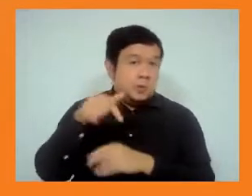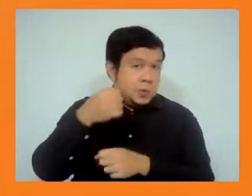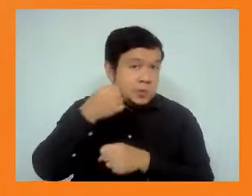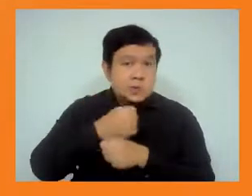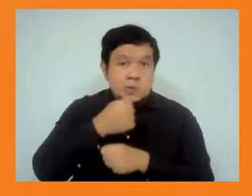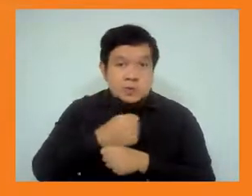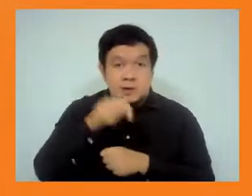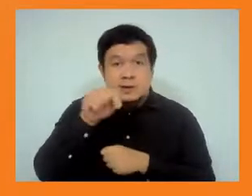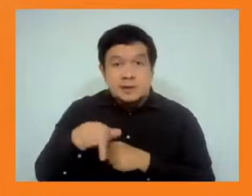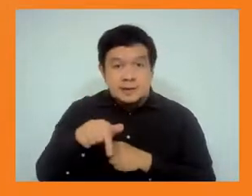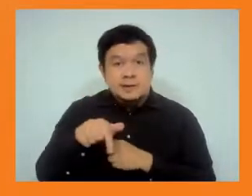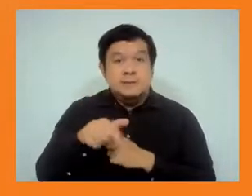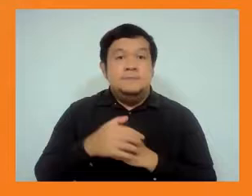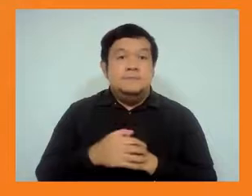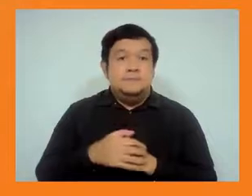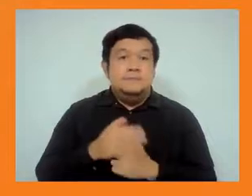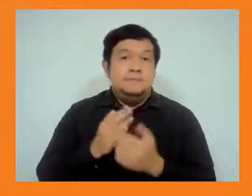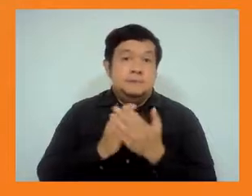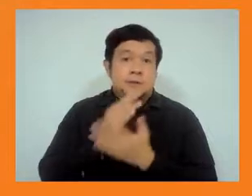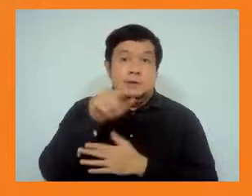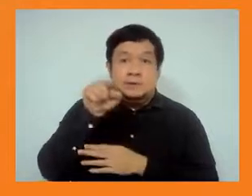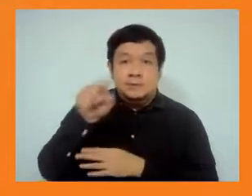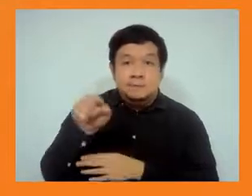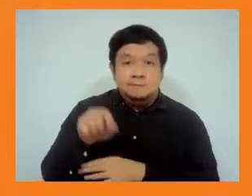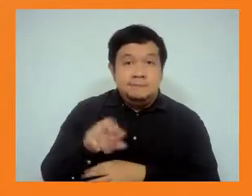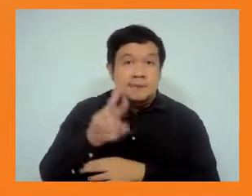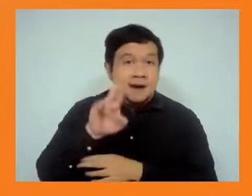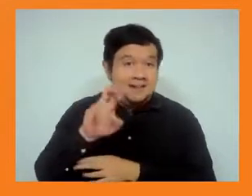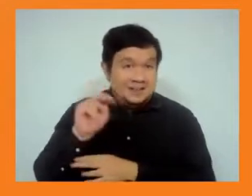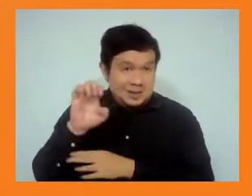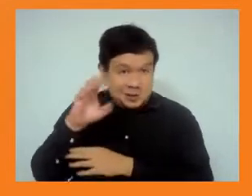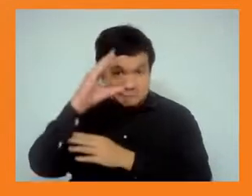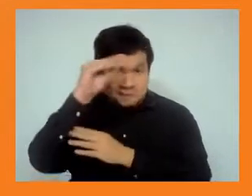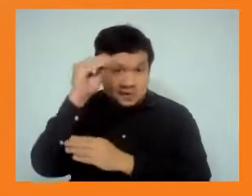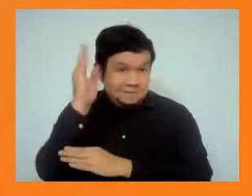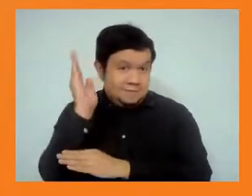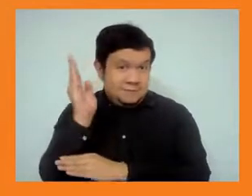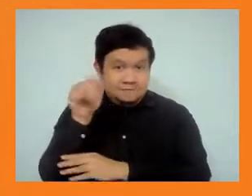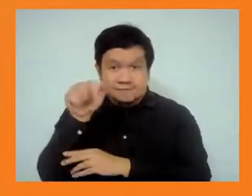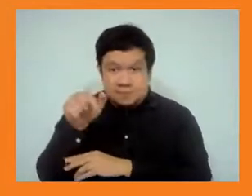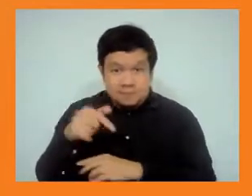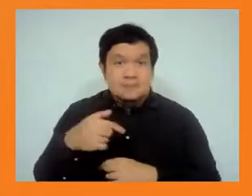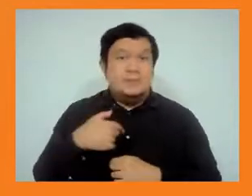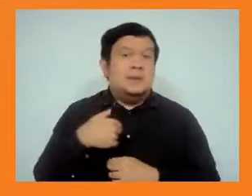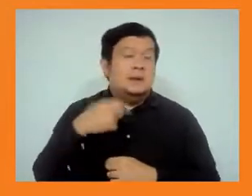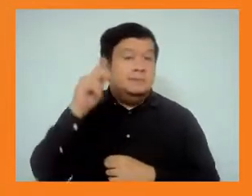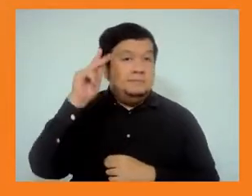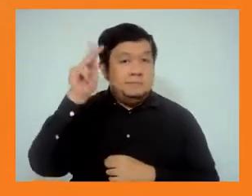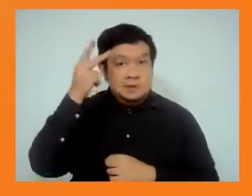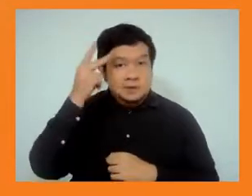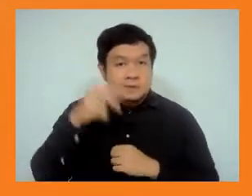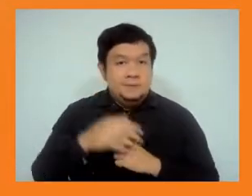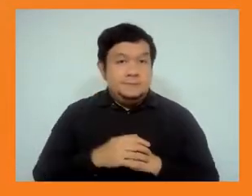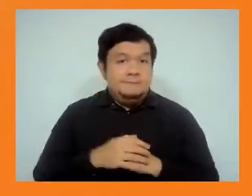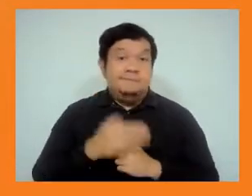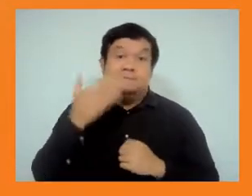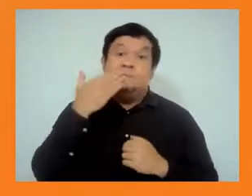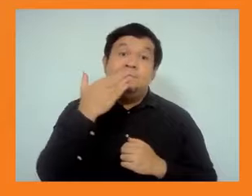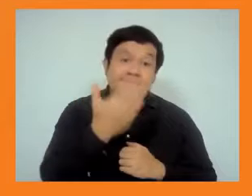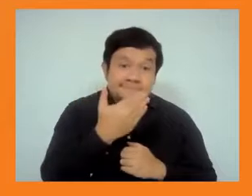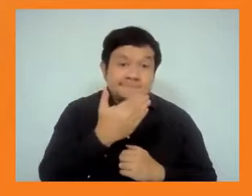comparatively better safeguard policy, it is not really useful in some of the cases, and especially when it comes to the